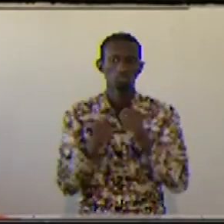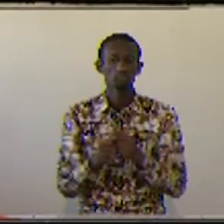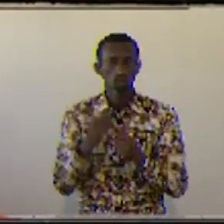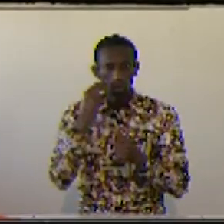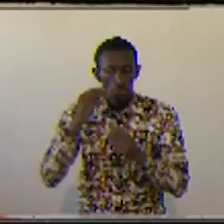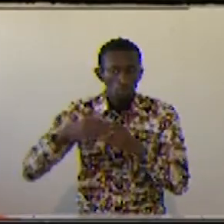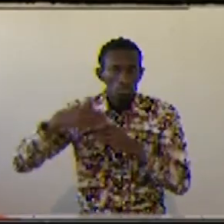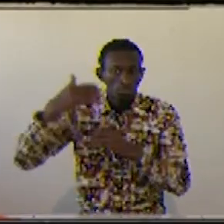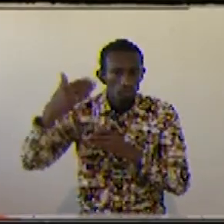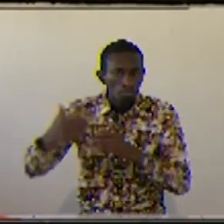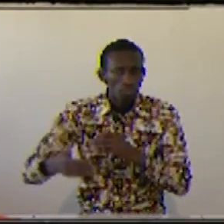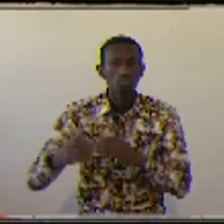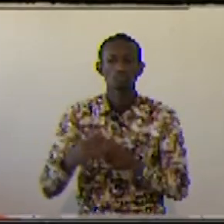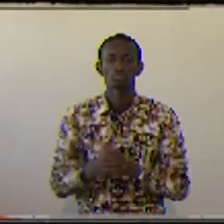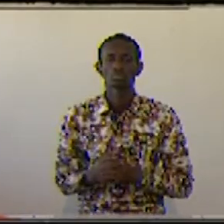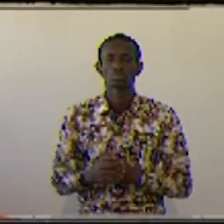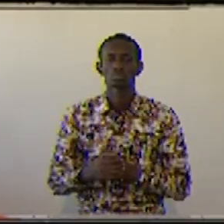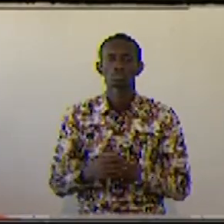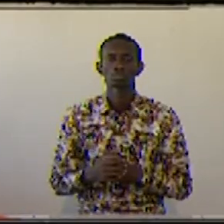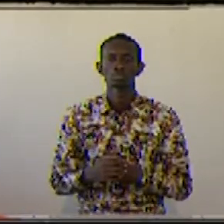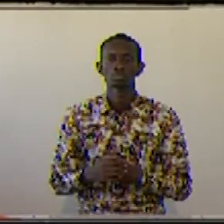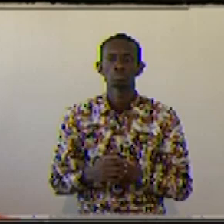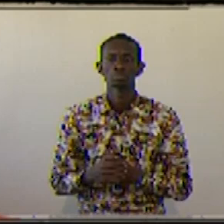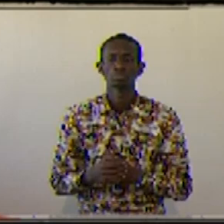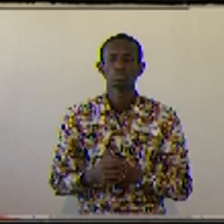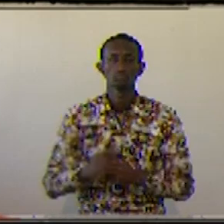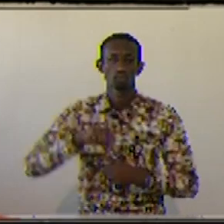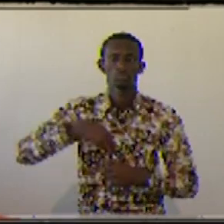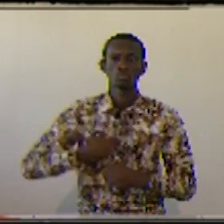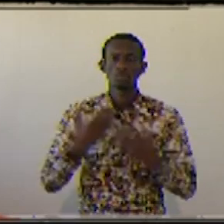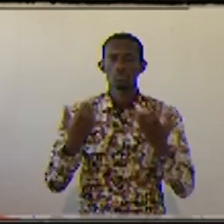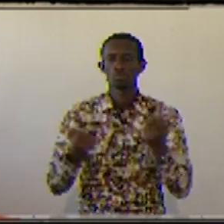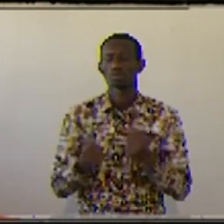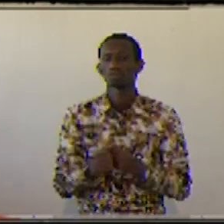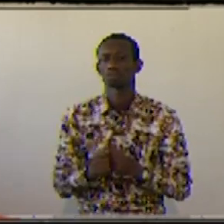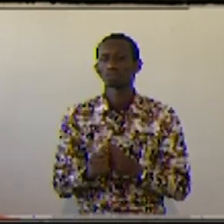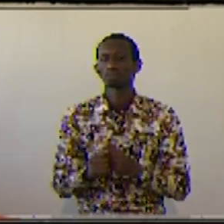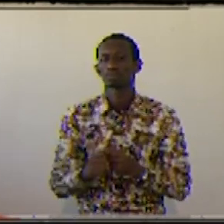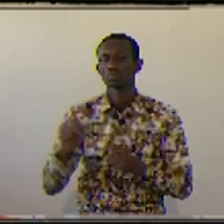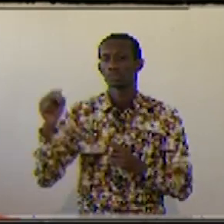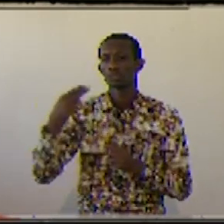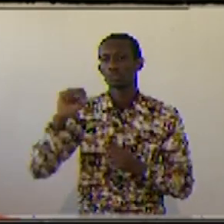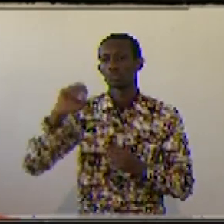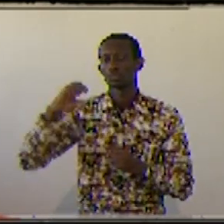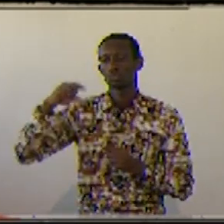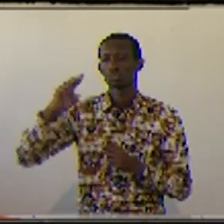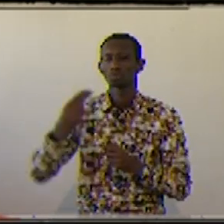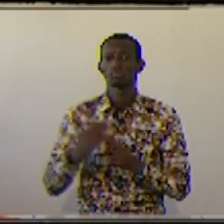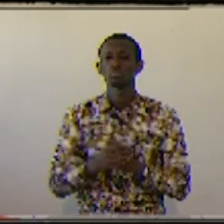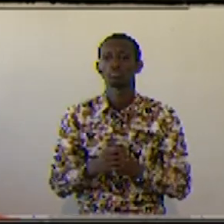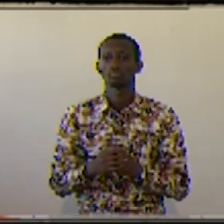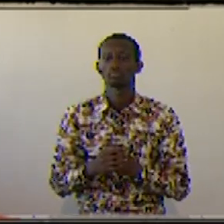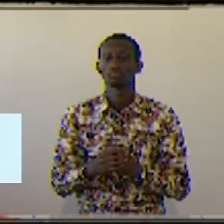next. We have nitric acid, it's this one, in